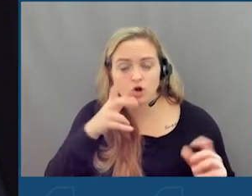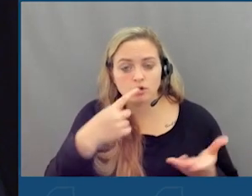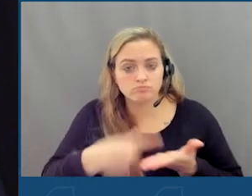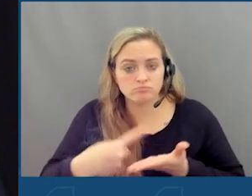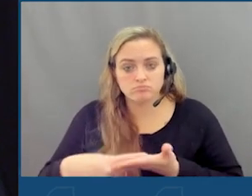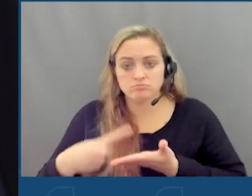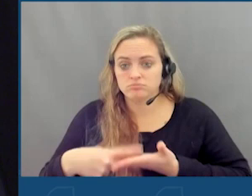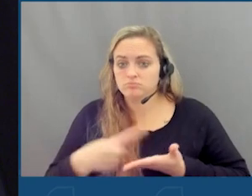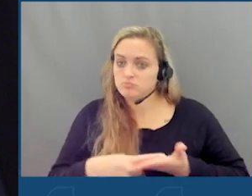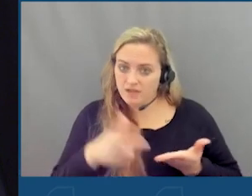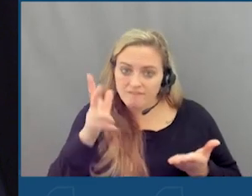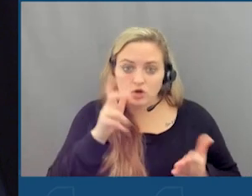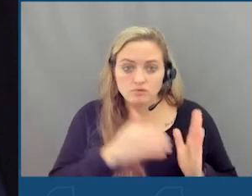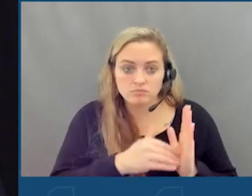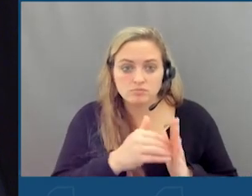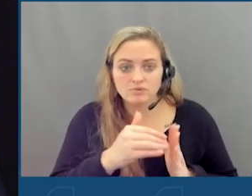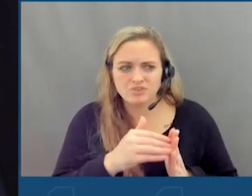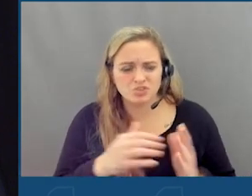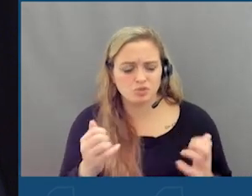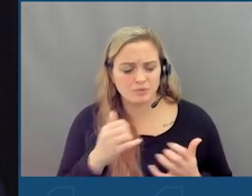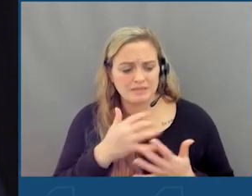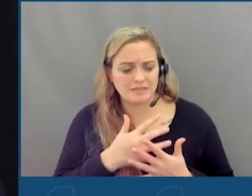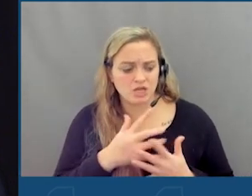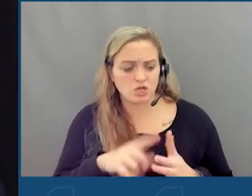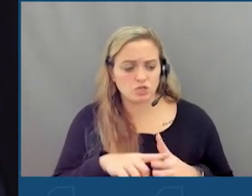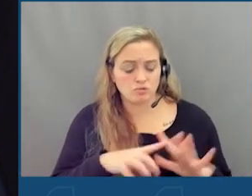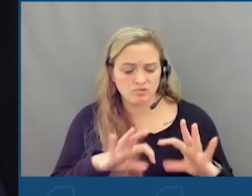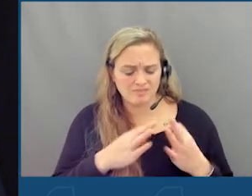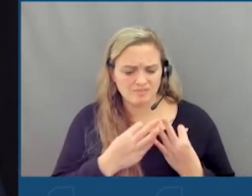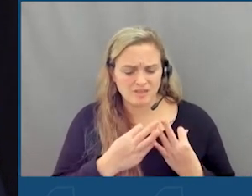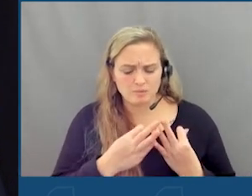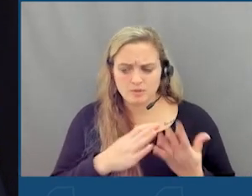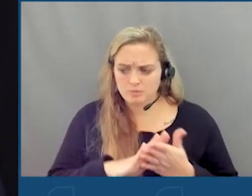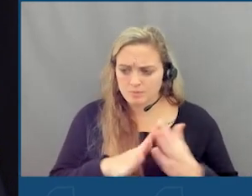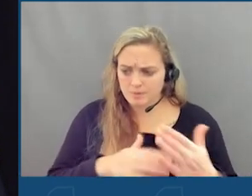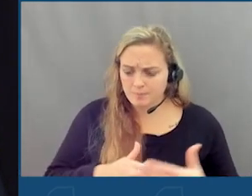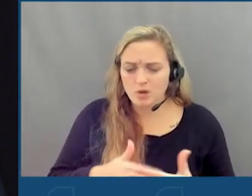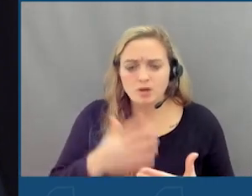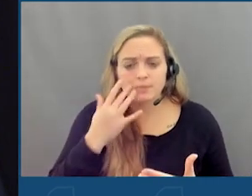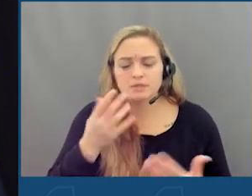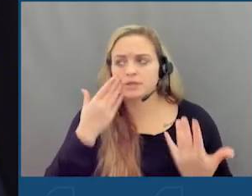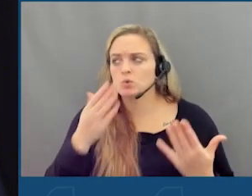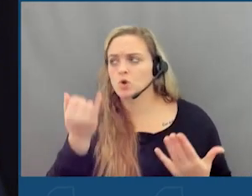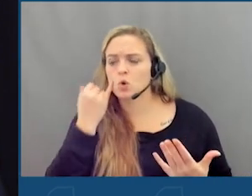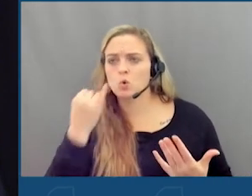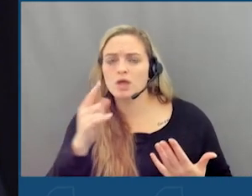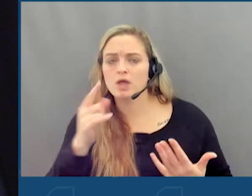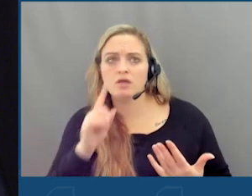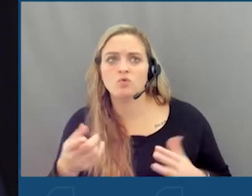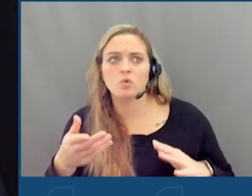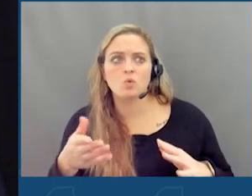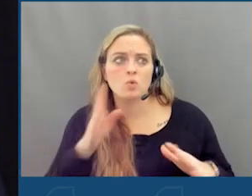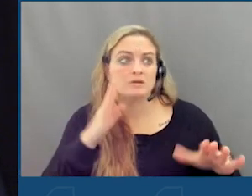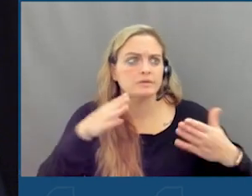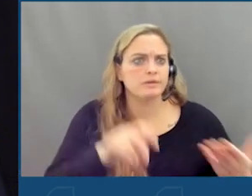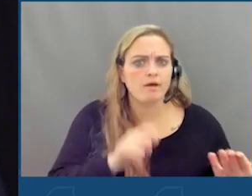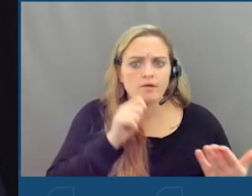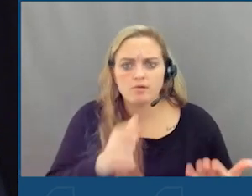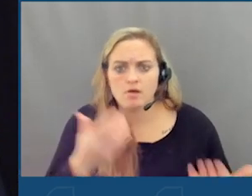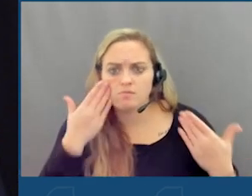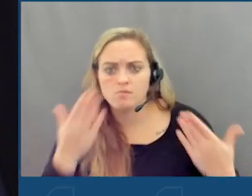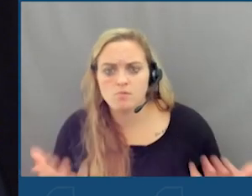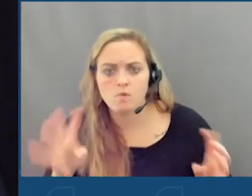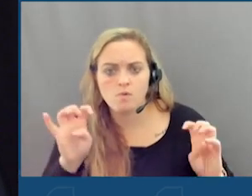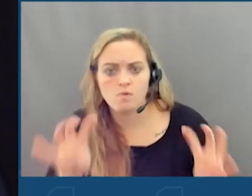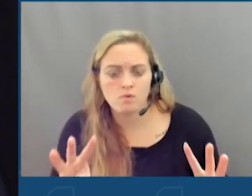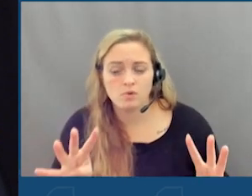this, should fear starting a family and getting pregnant because they don't know if that's going to be a death sentence for them. Have we